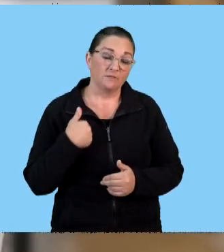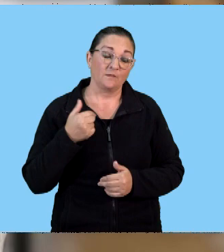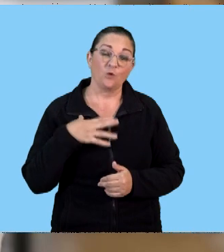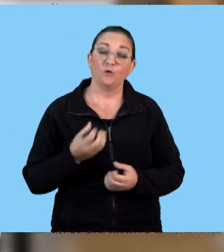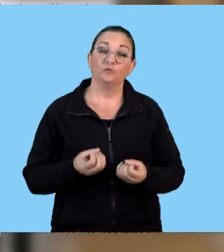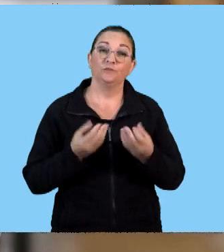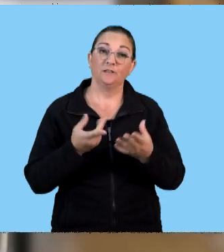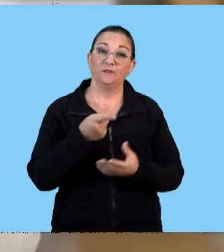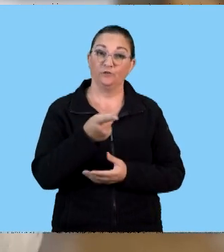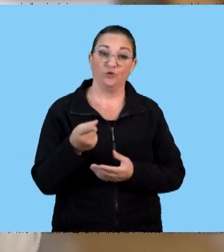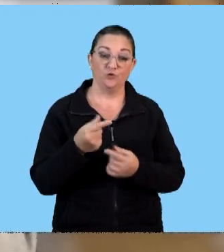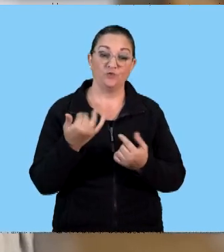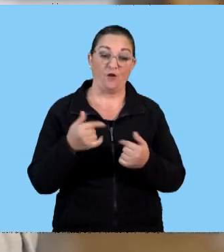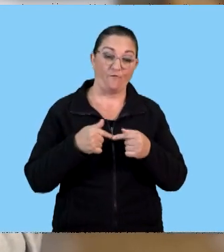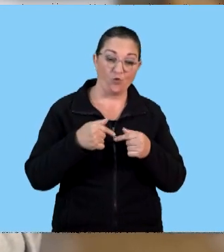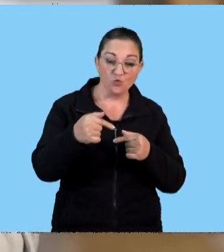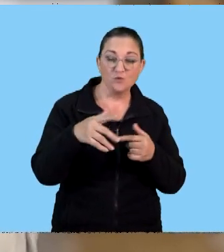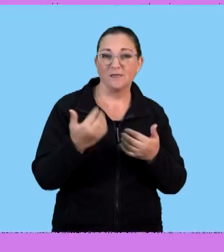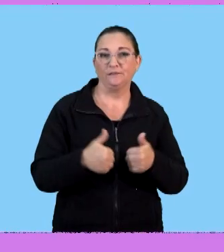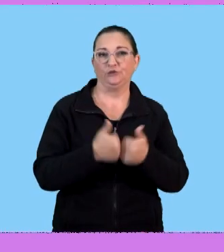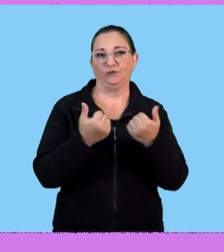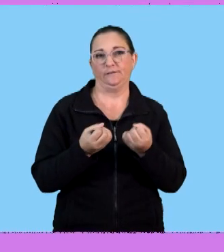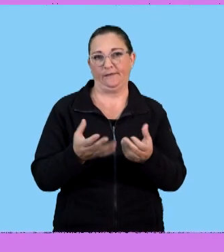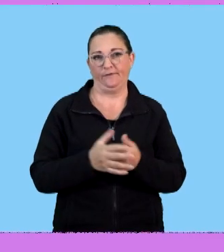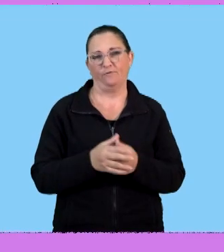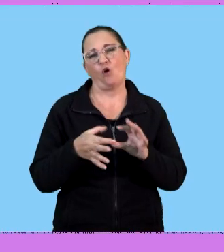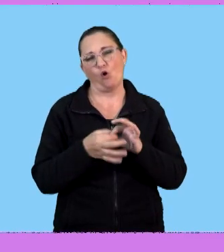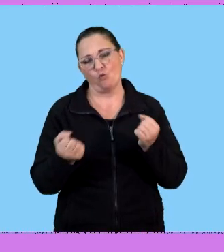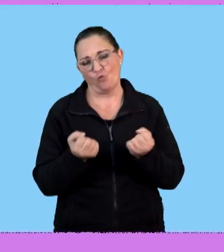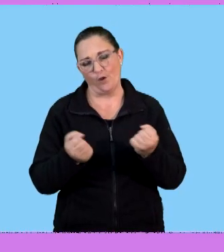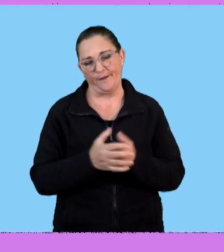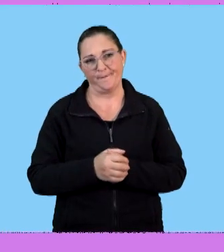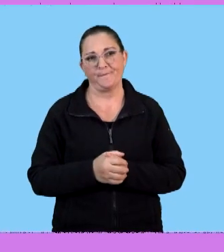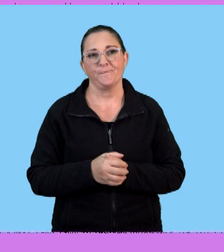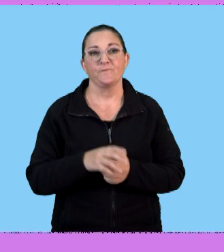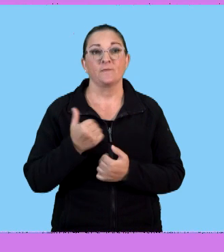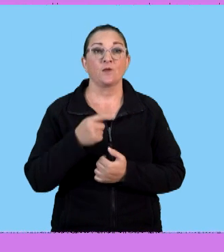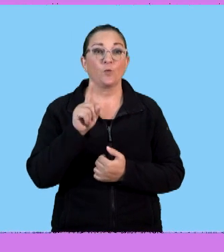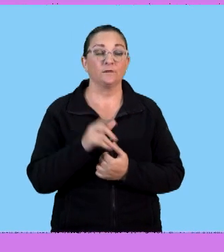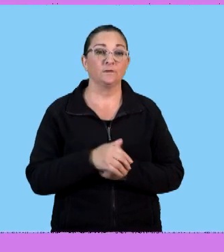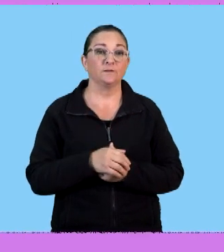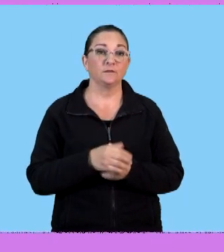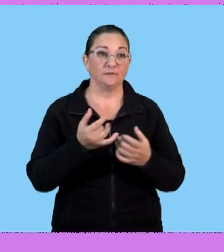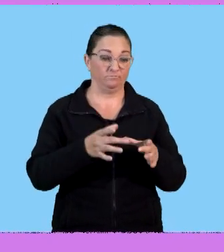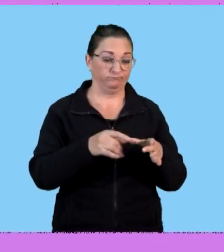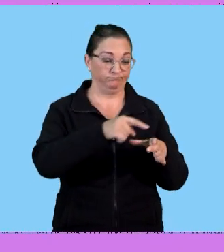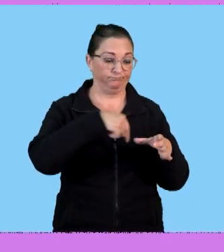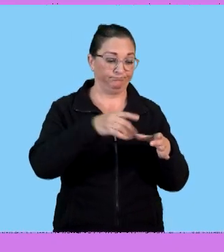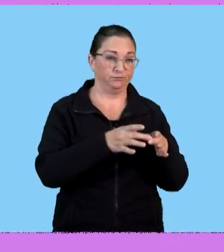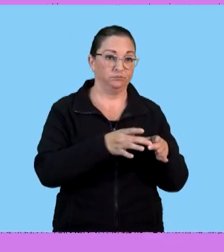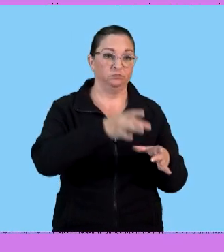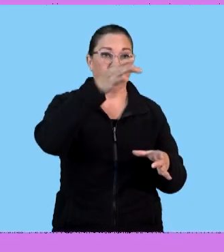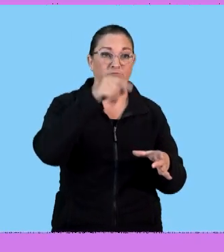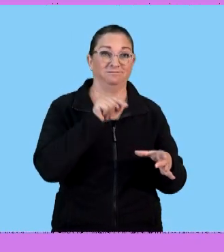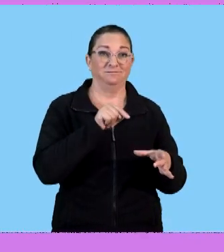me leave you with something for the upcoming week, some challenge, okay, some homework for that matter. So here I said, the cylindrical